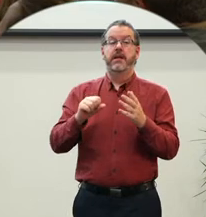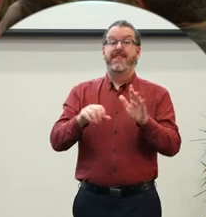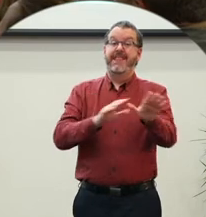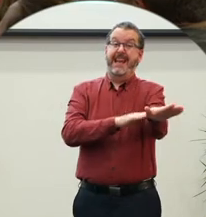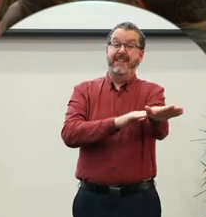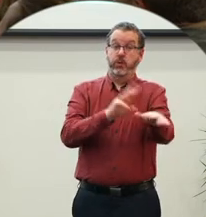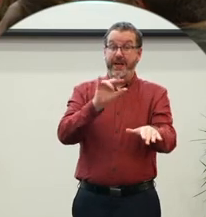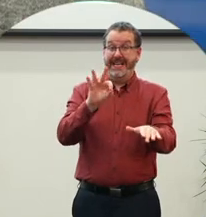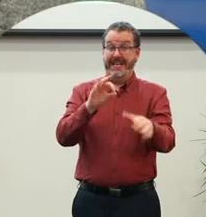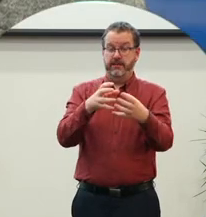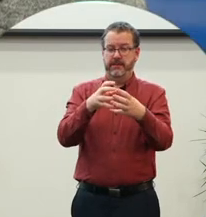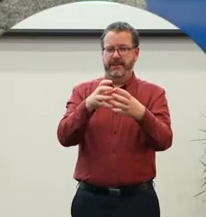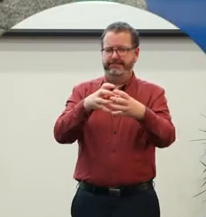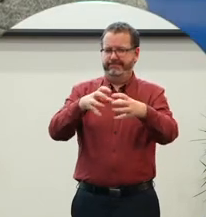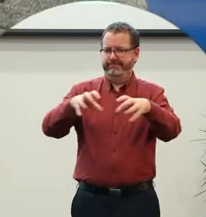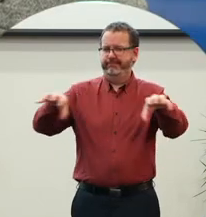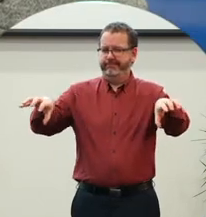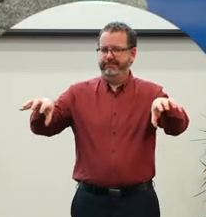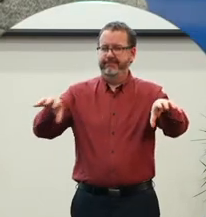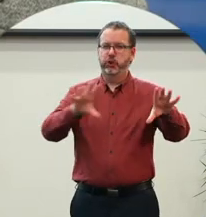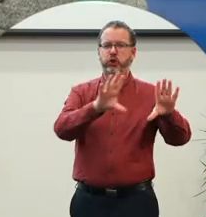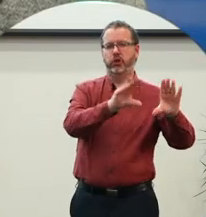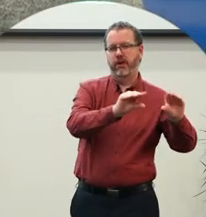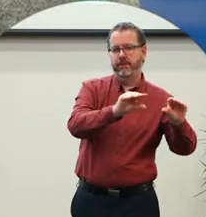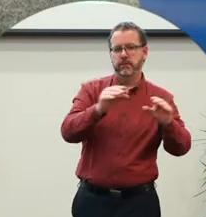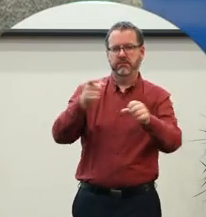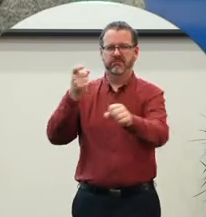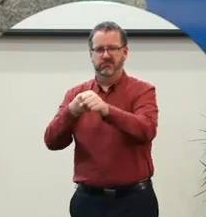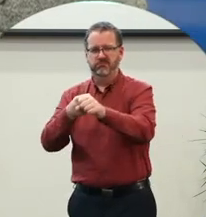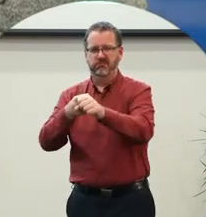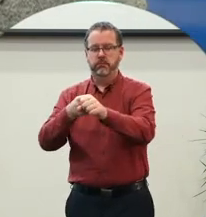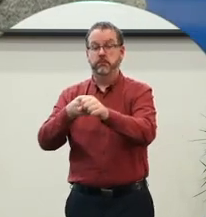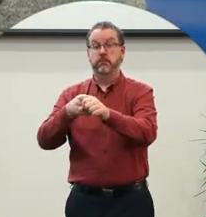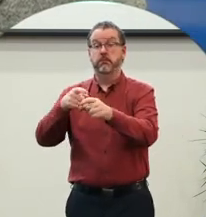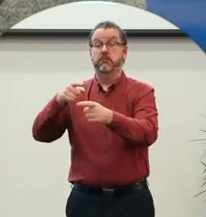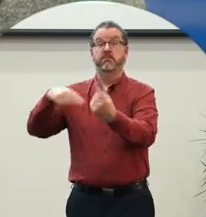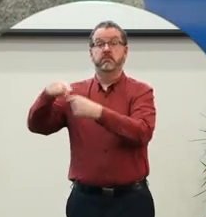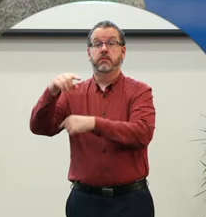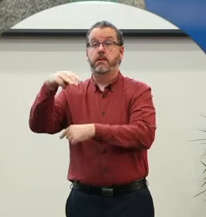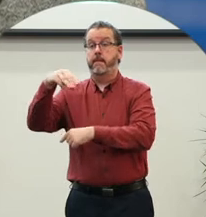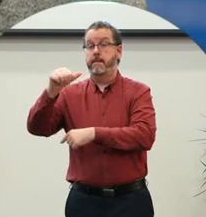really show itself. And Marxists were constantly